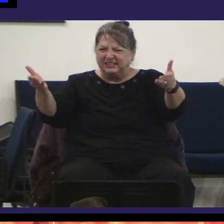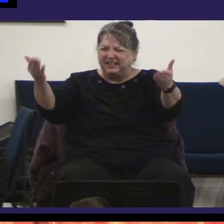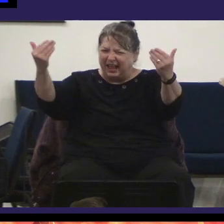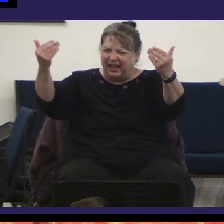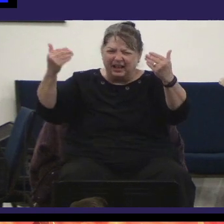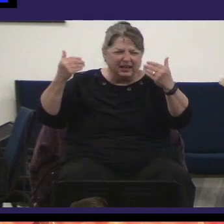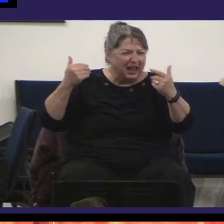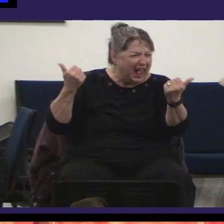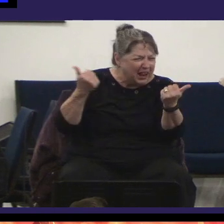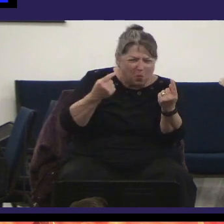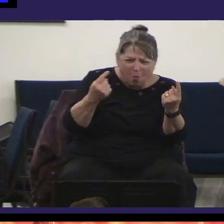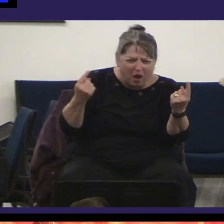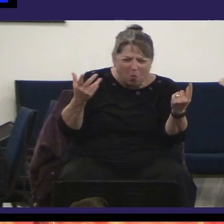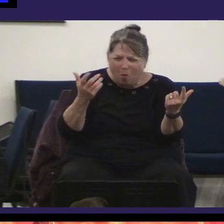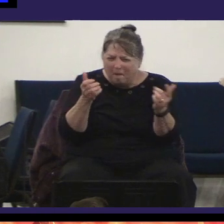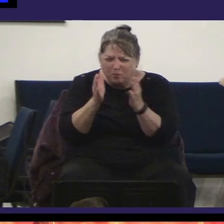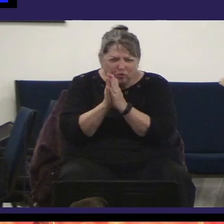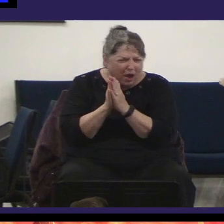Anyone.